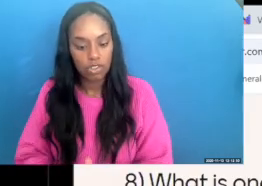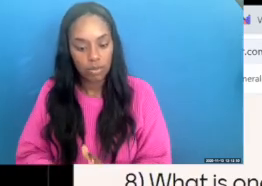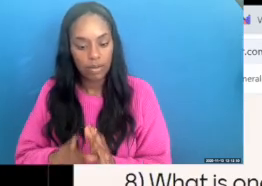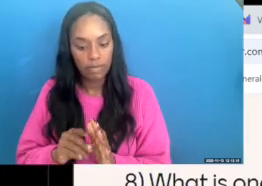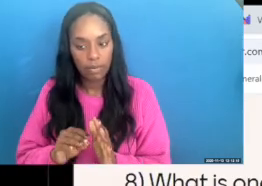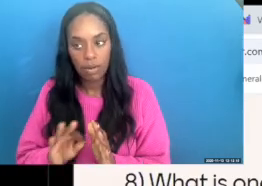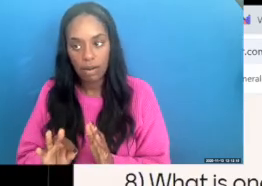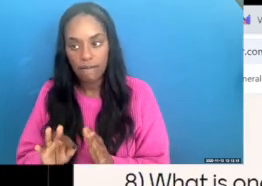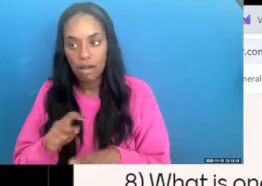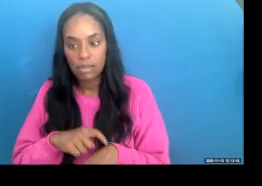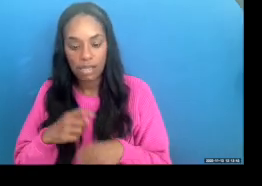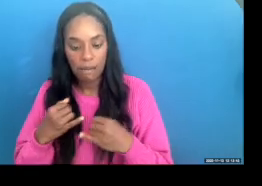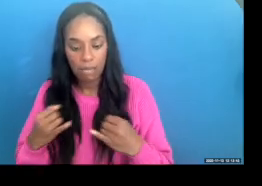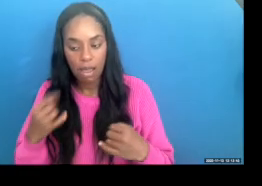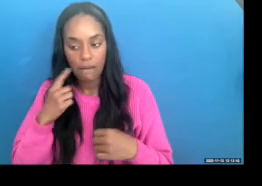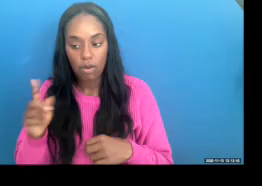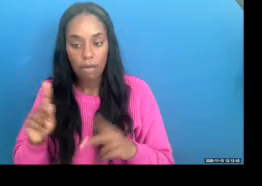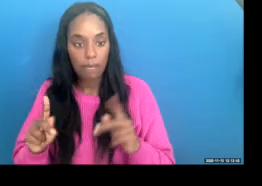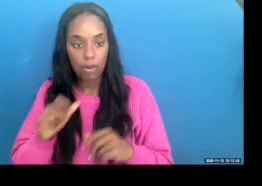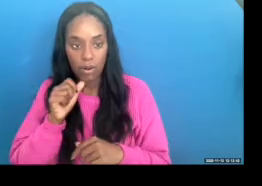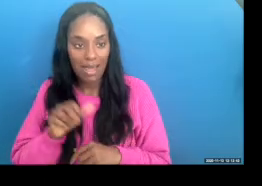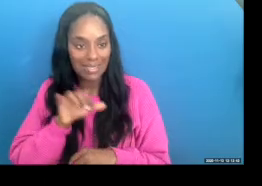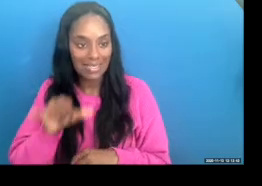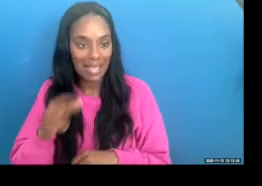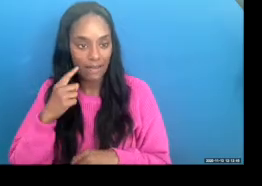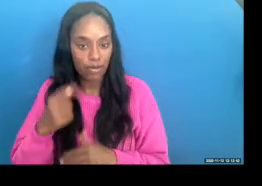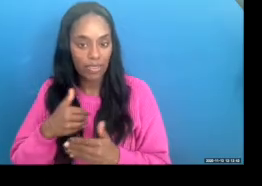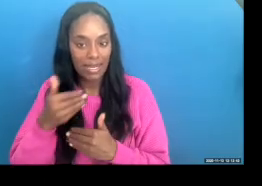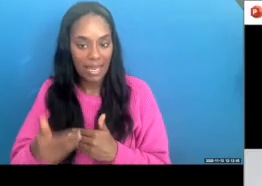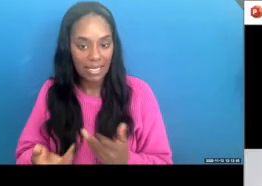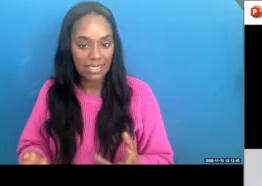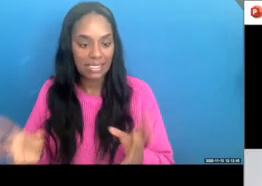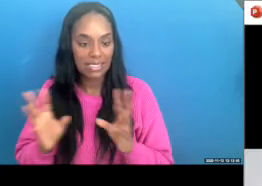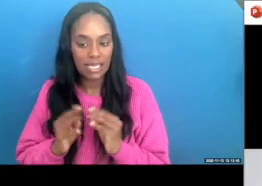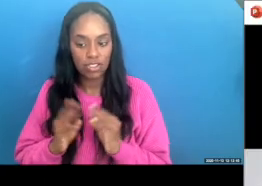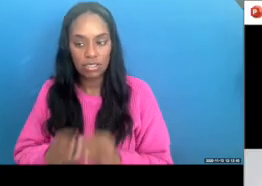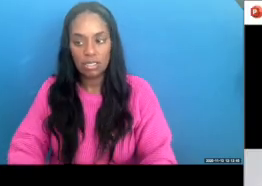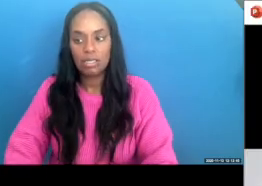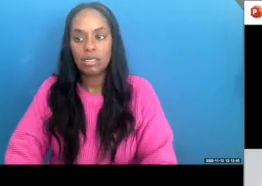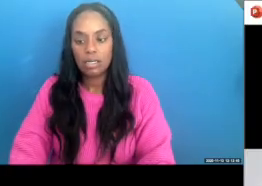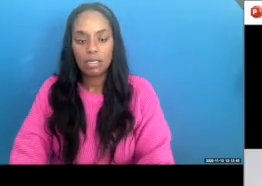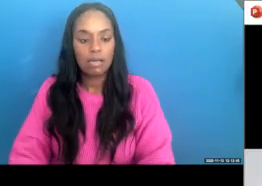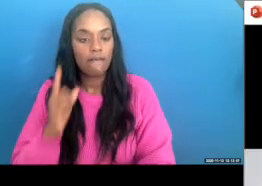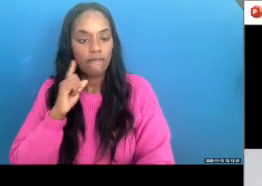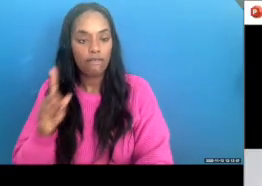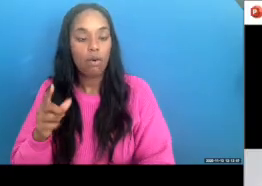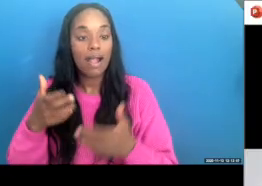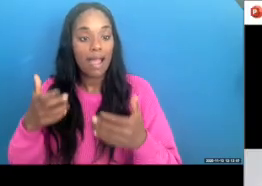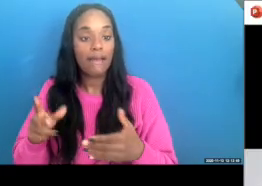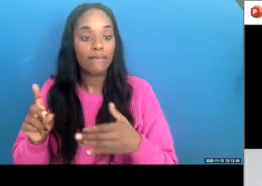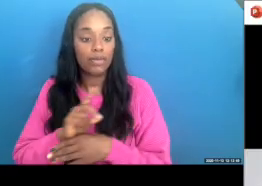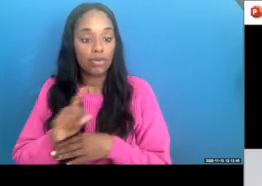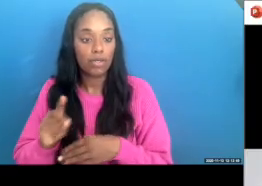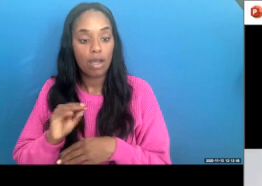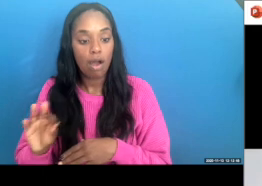So before we take our break, I just want to give a quick review of our Drive Forward timeline for